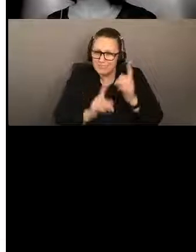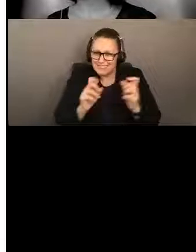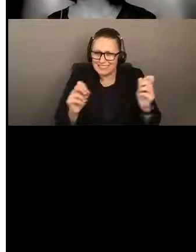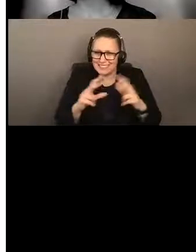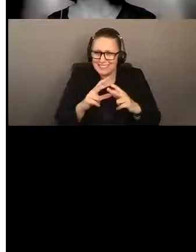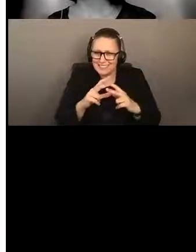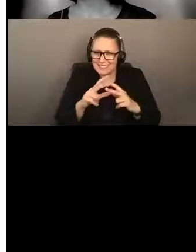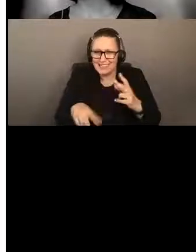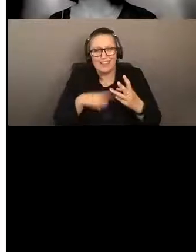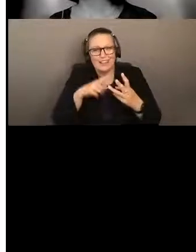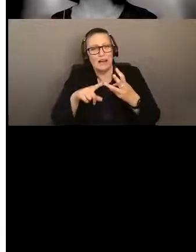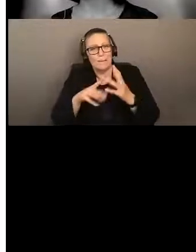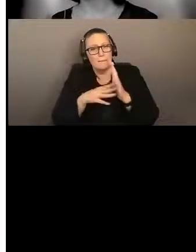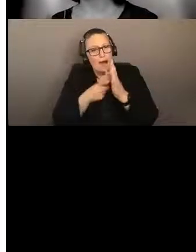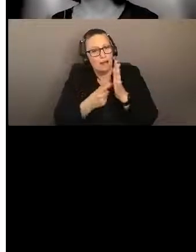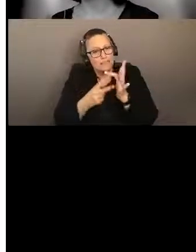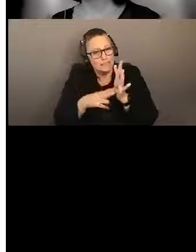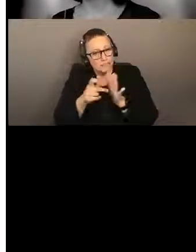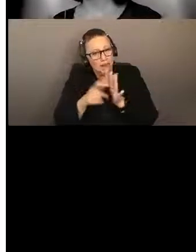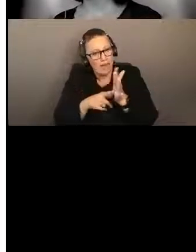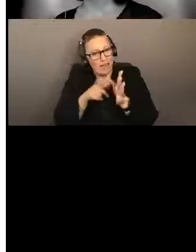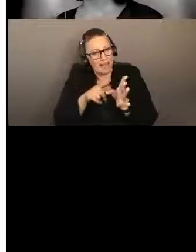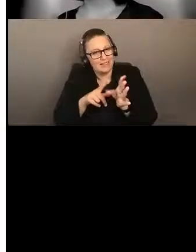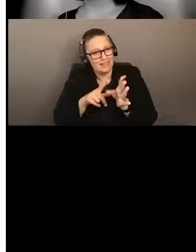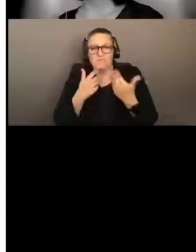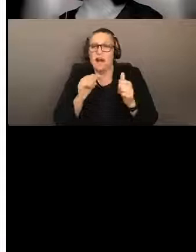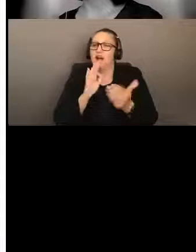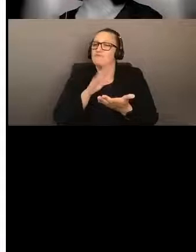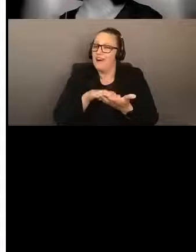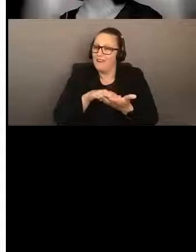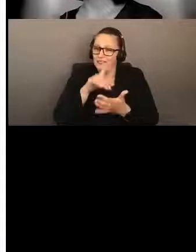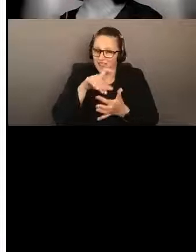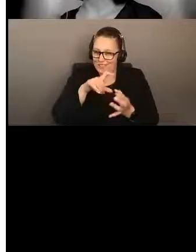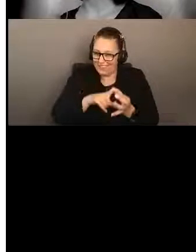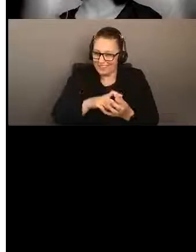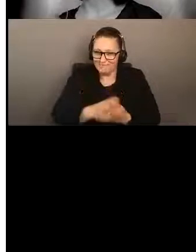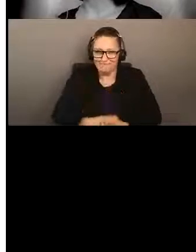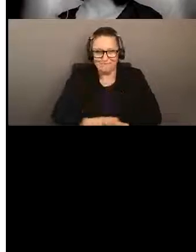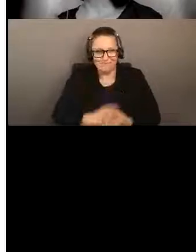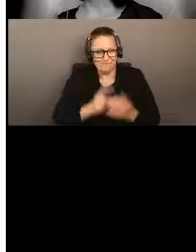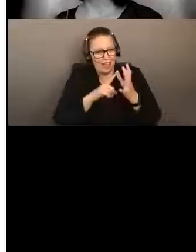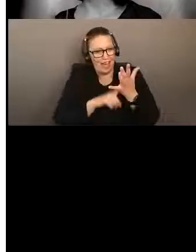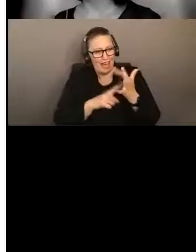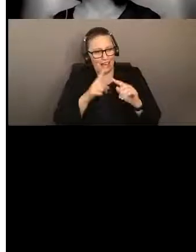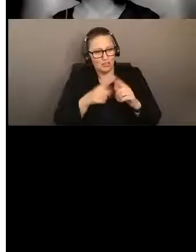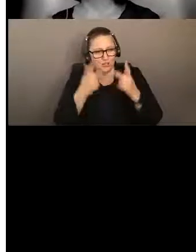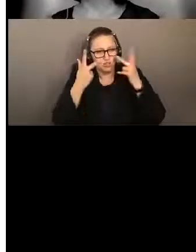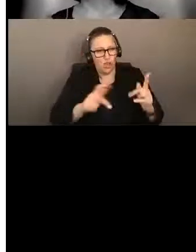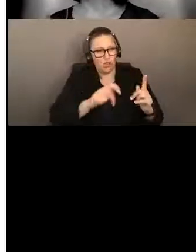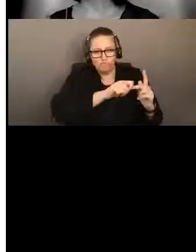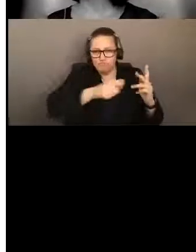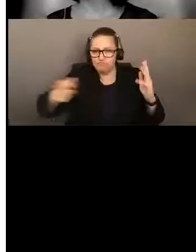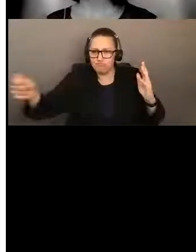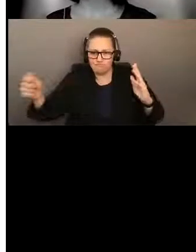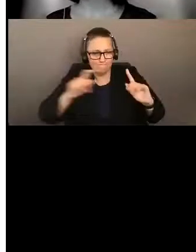atmosphere of contemporary Sydney life very convincingly, and Alex's in-depth knowledge of the locations represented, gained from his first-hand